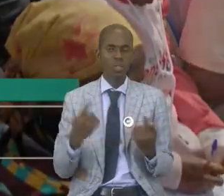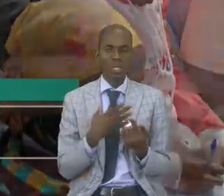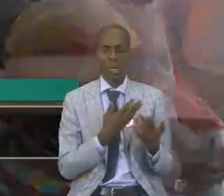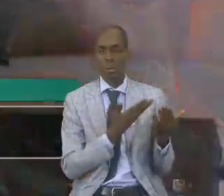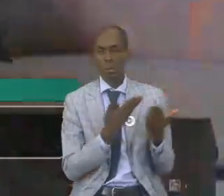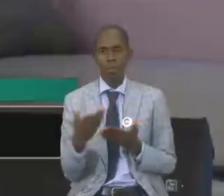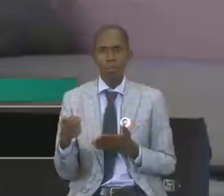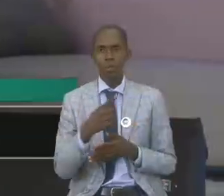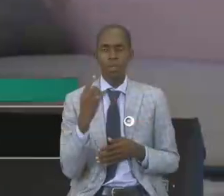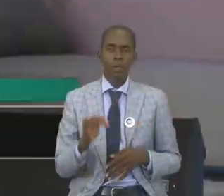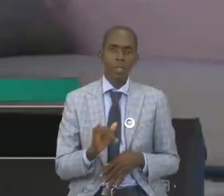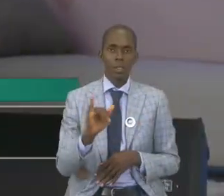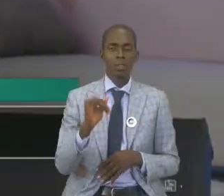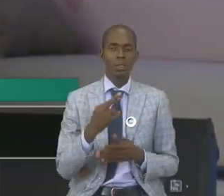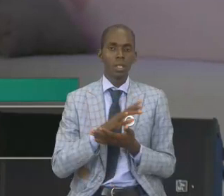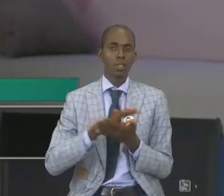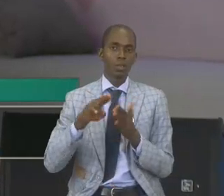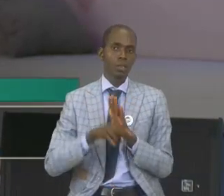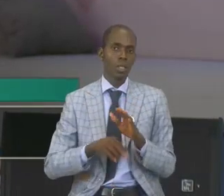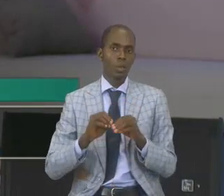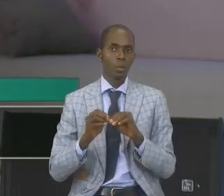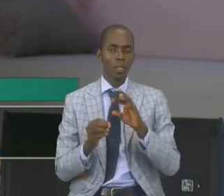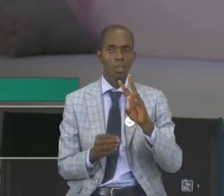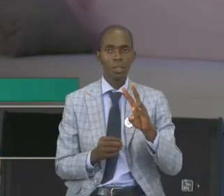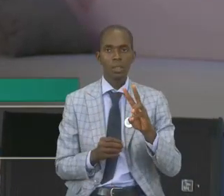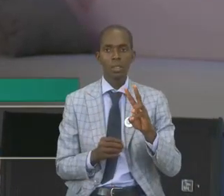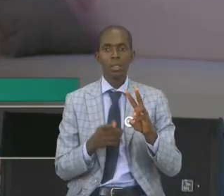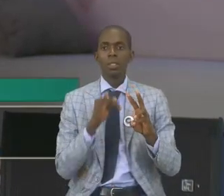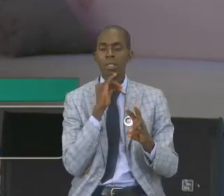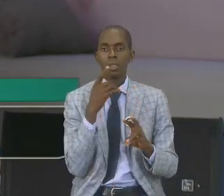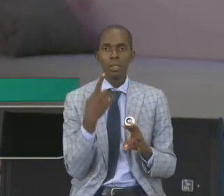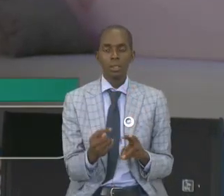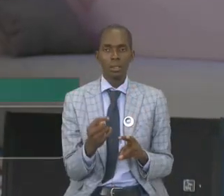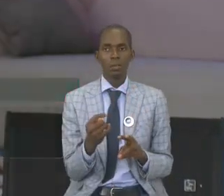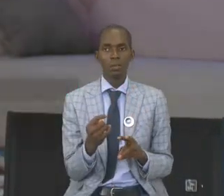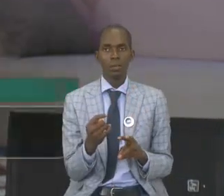everlasting righteousness. Number six is the realization through